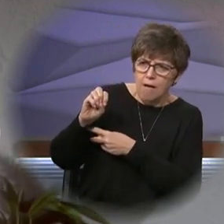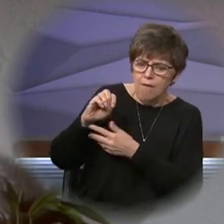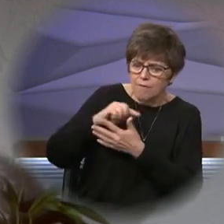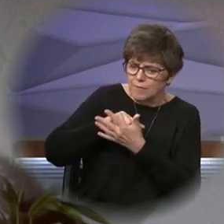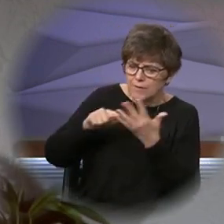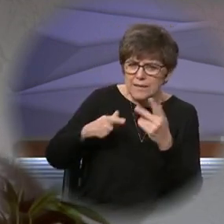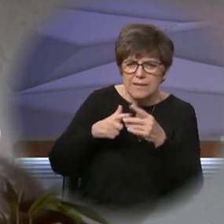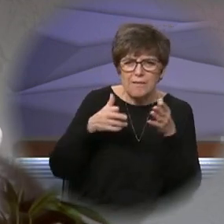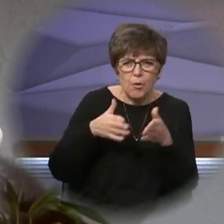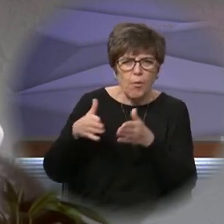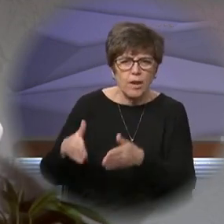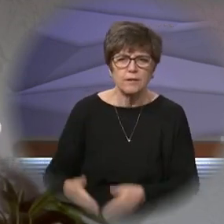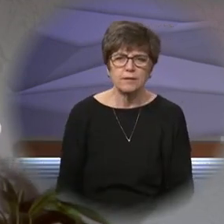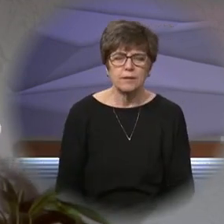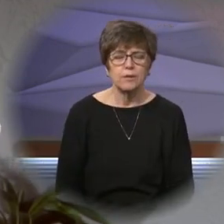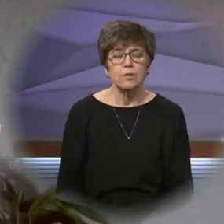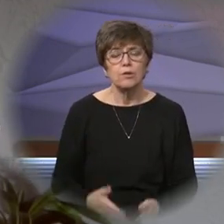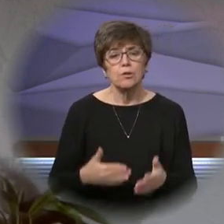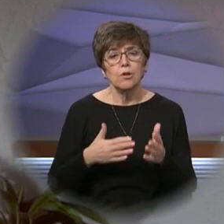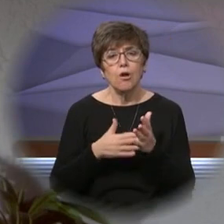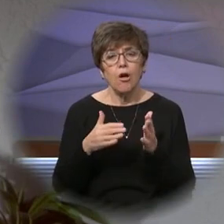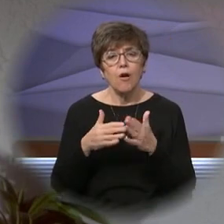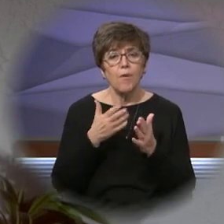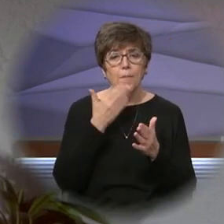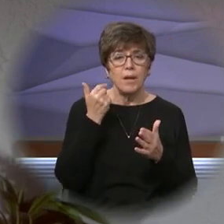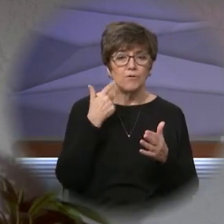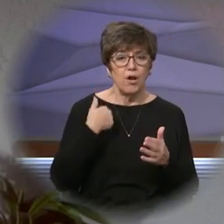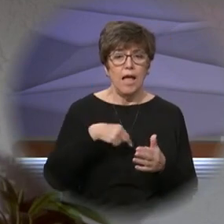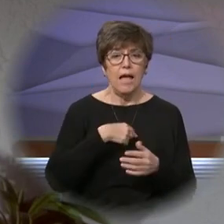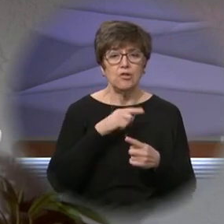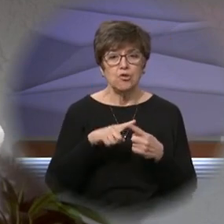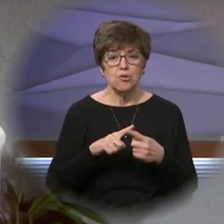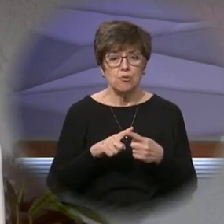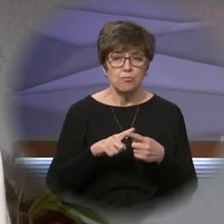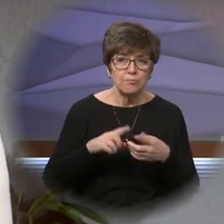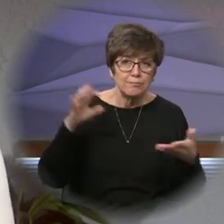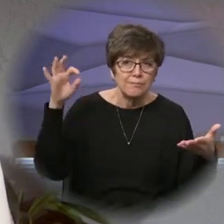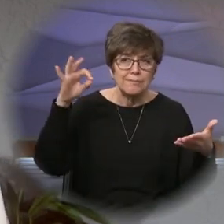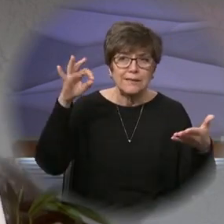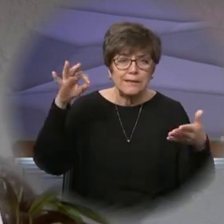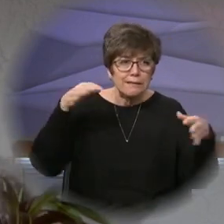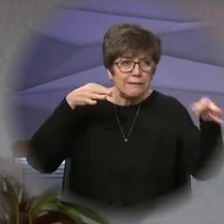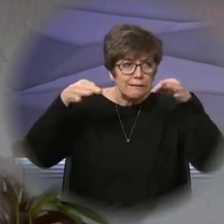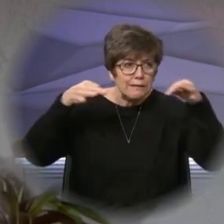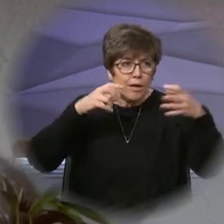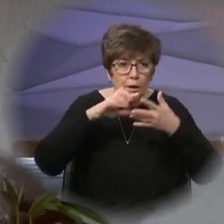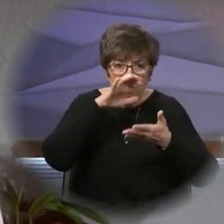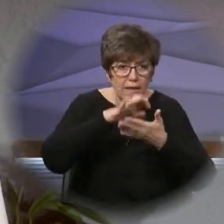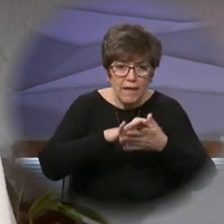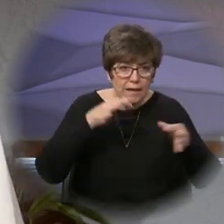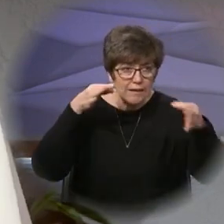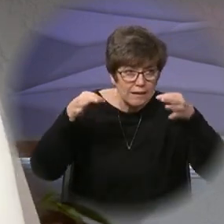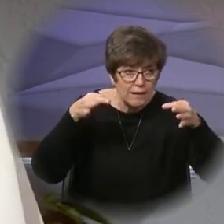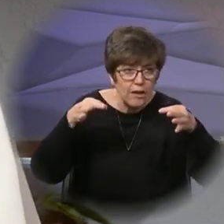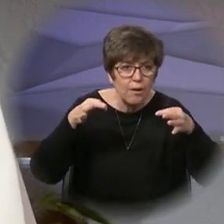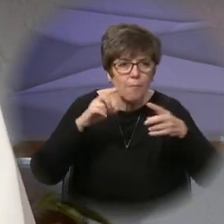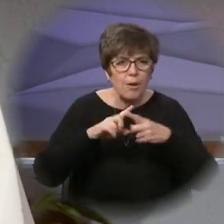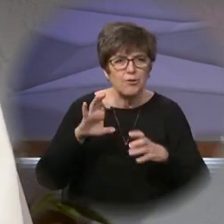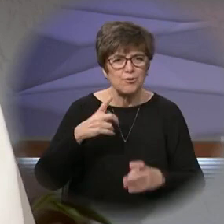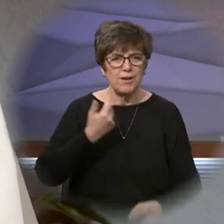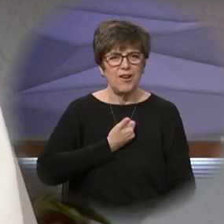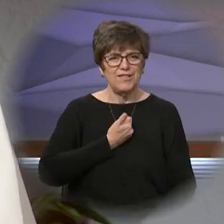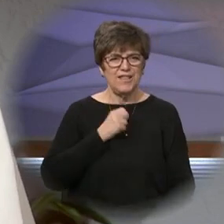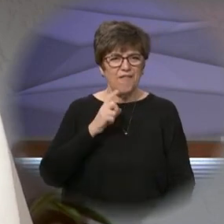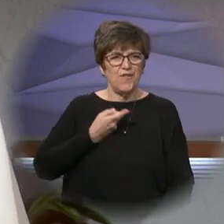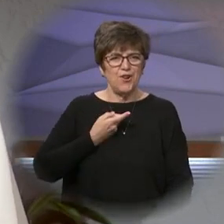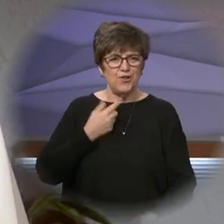many ways. So it's often said the best way for any of us to preach and to proclaim what we believe is to live it.